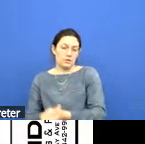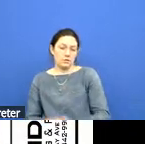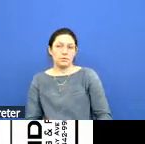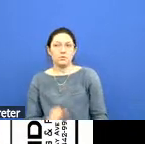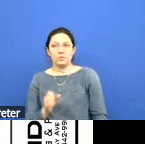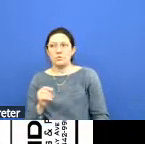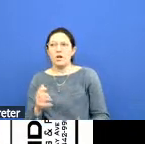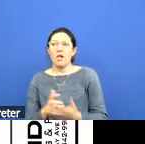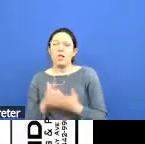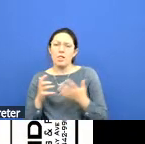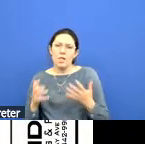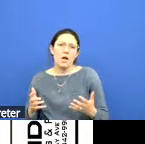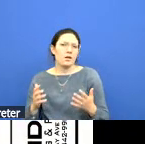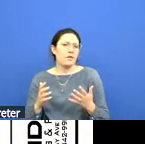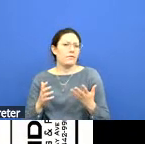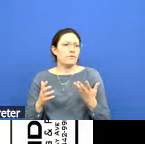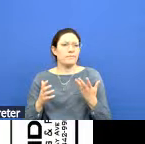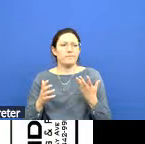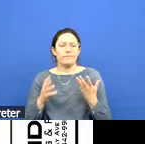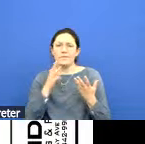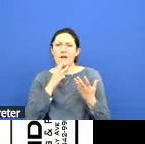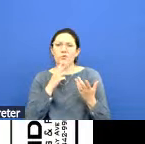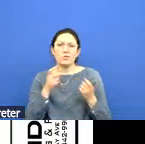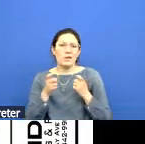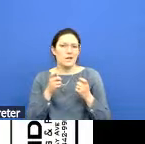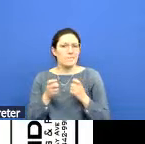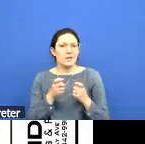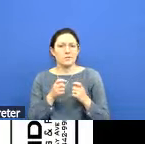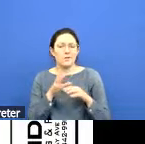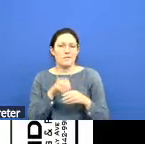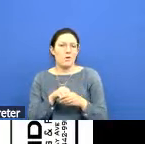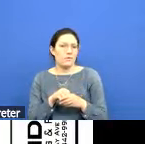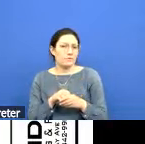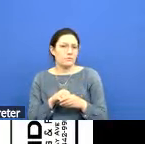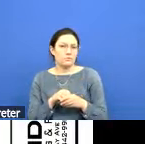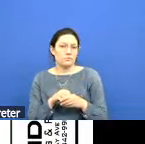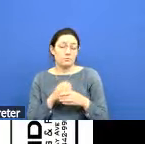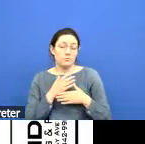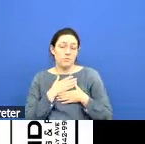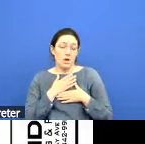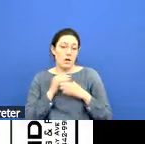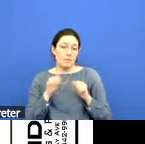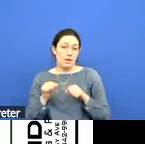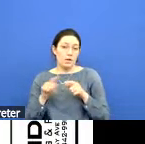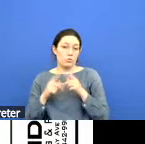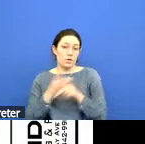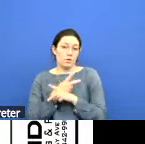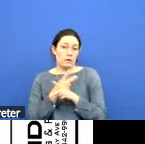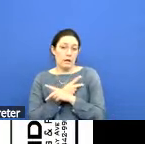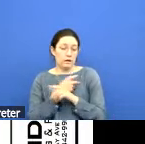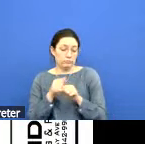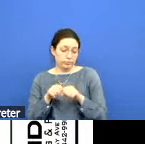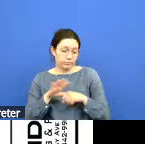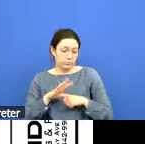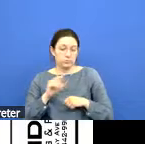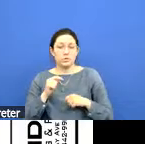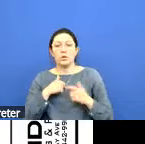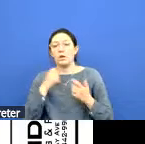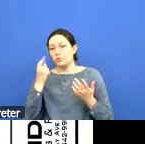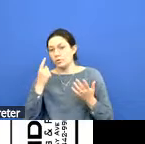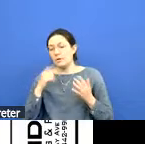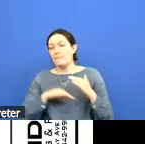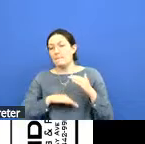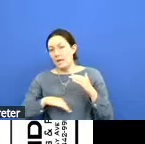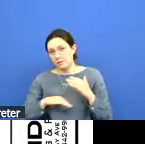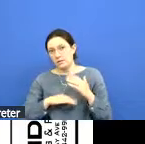there's a lot of hydrodynamics that are involved in this stuff, far beyond my ability to calculate, but I at least understand the basic